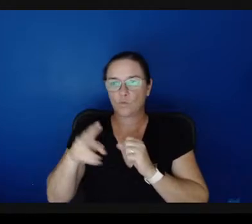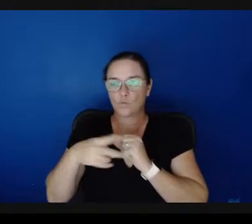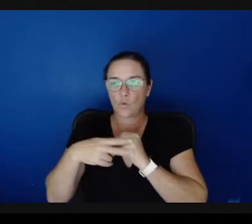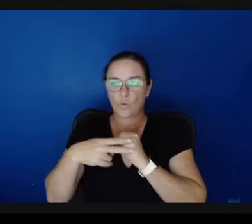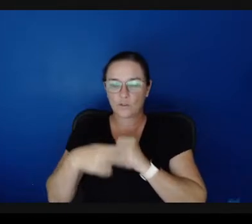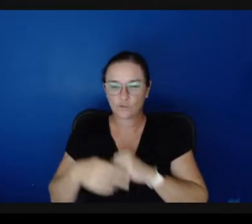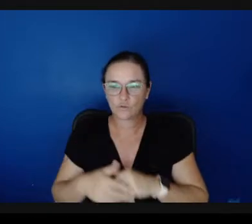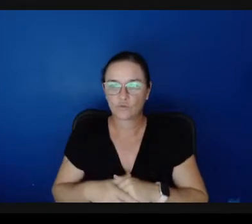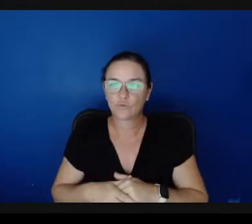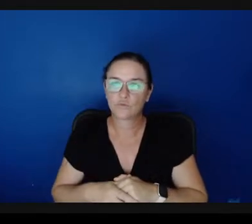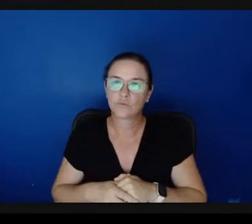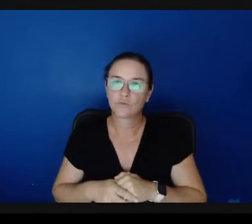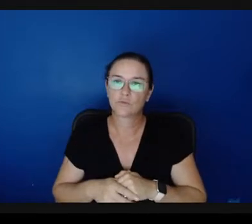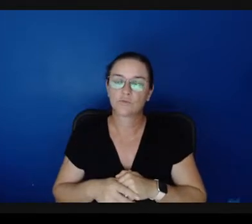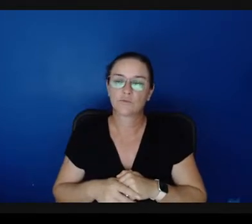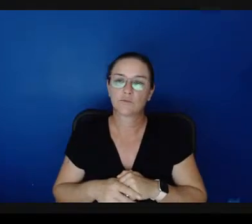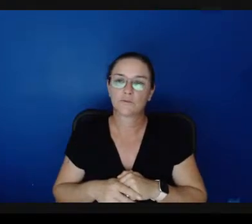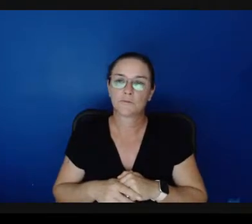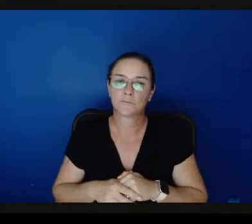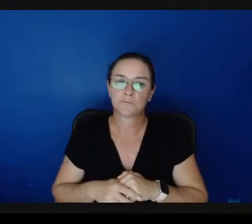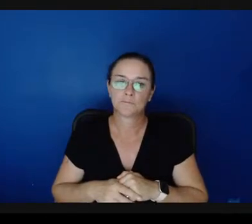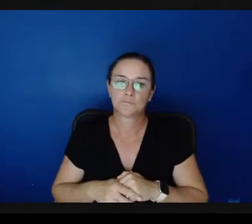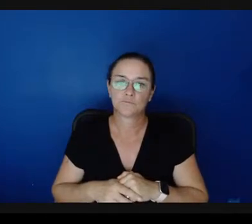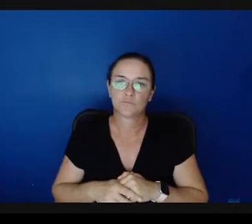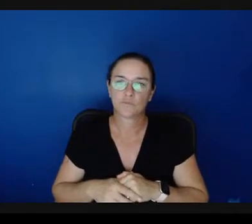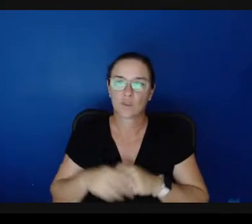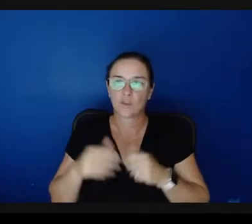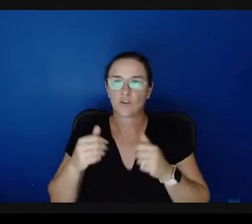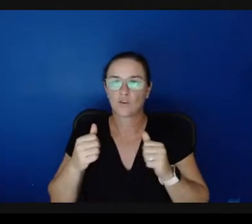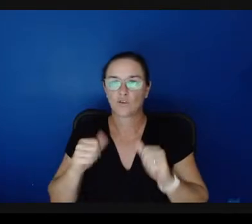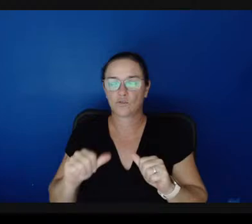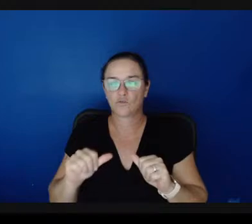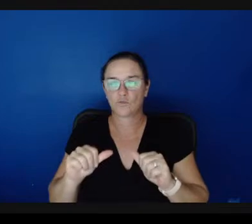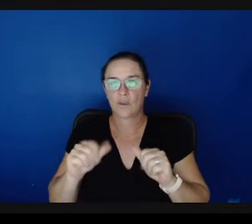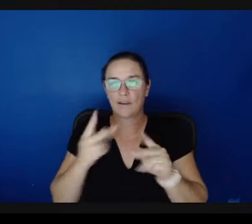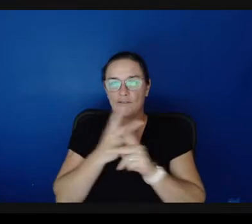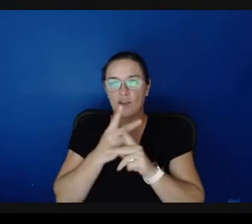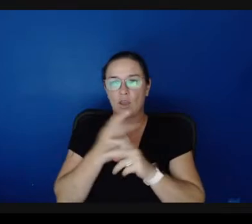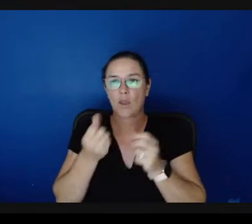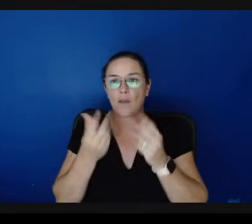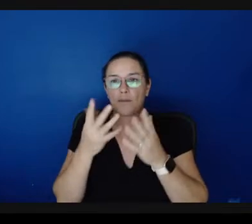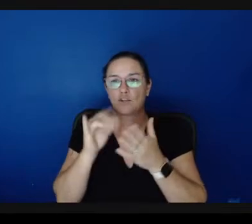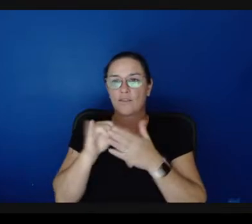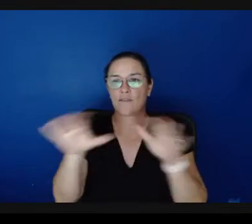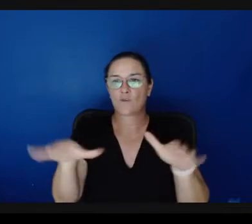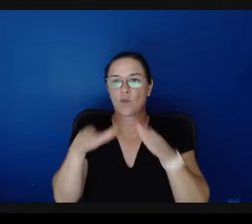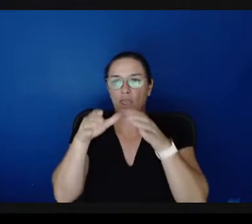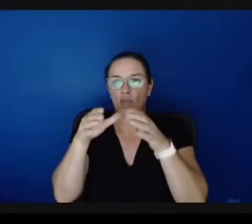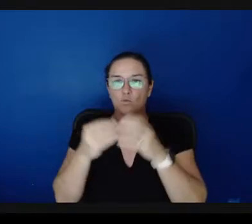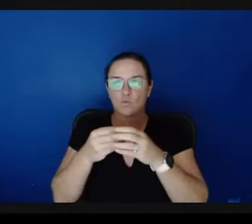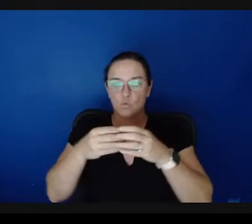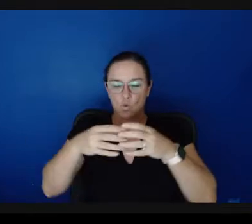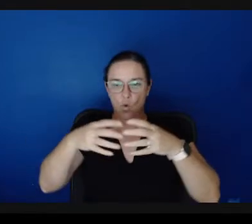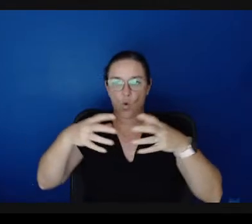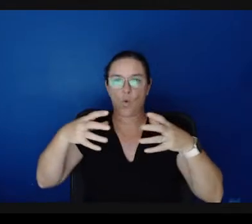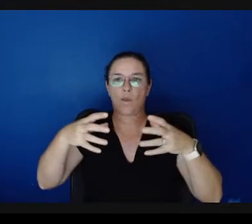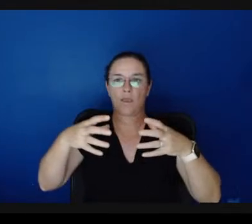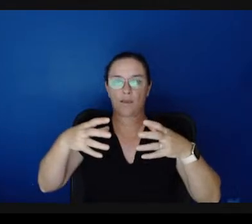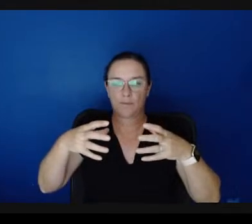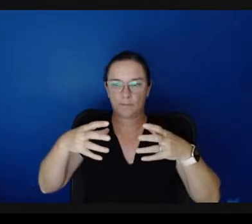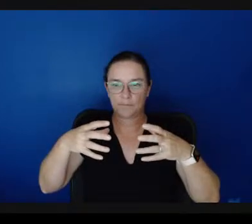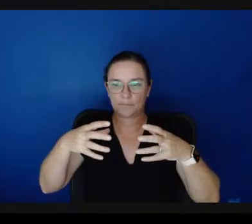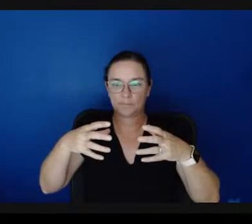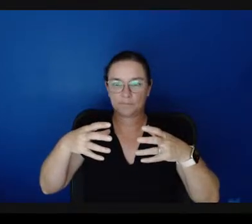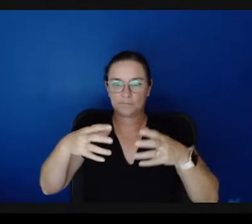for that to kind of capture how much is this whole volcano growing, swelling, and all that, to, even if it's deep underground, account